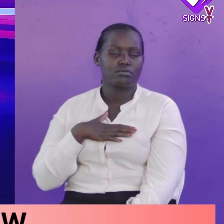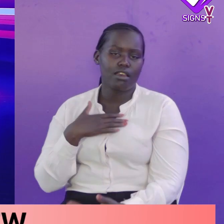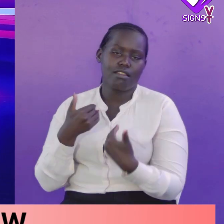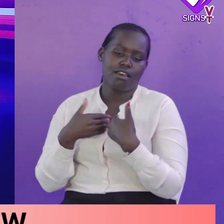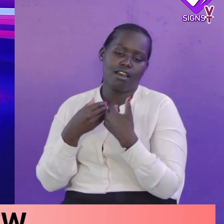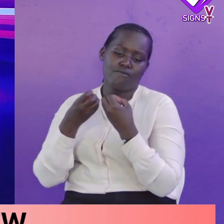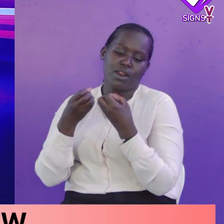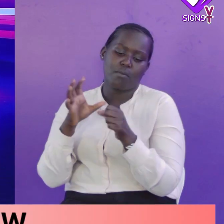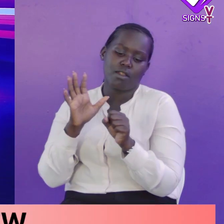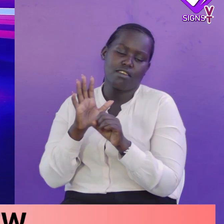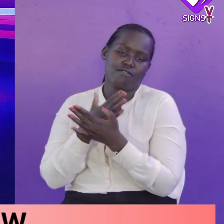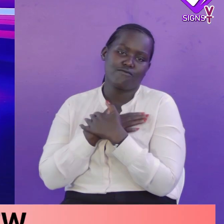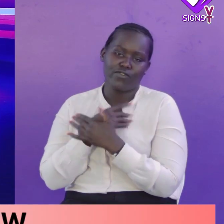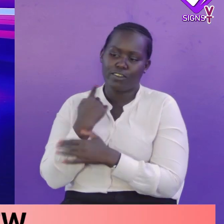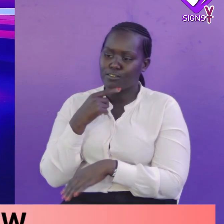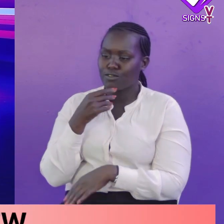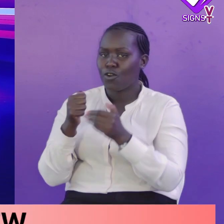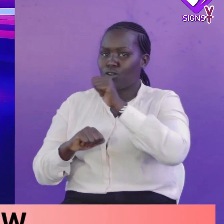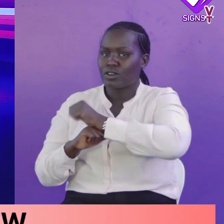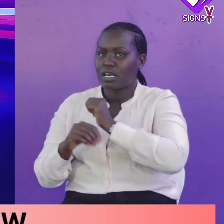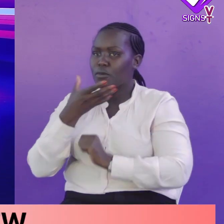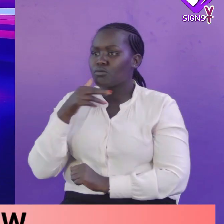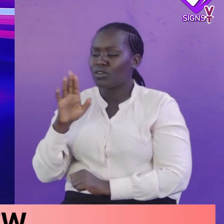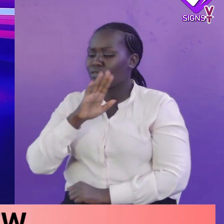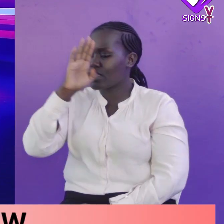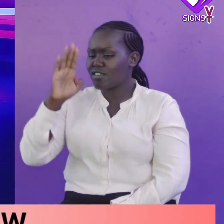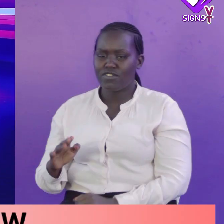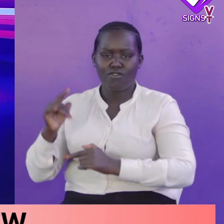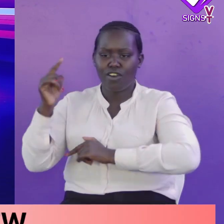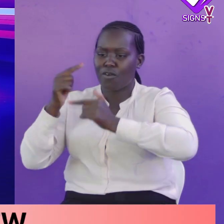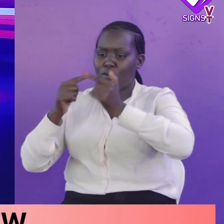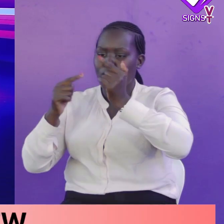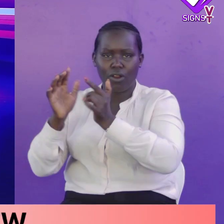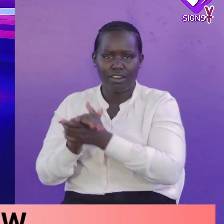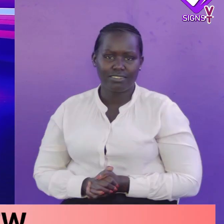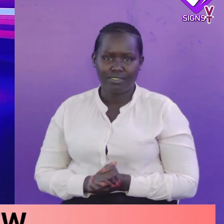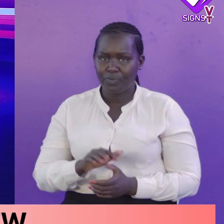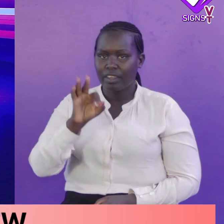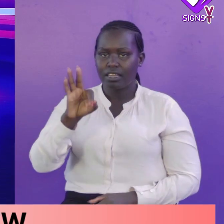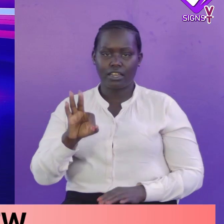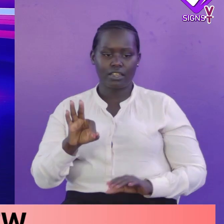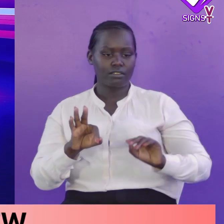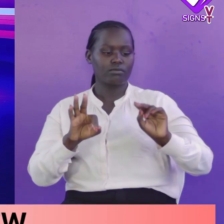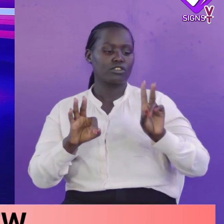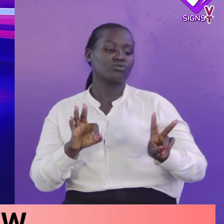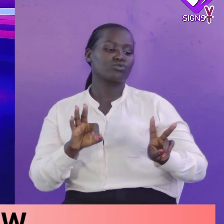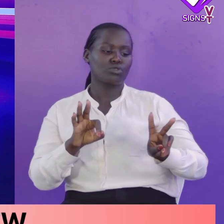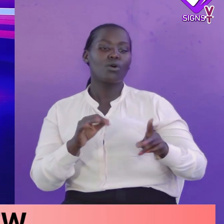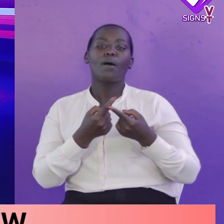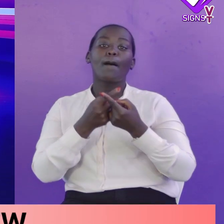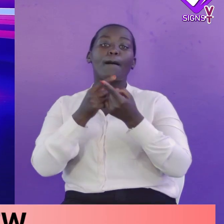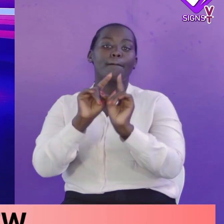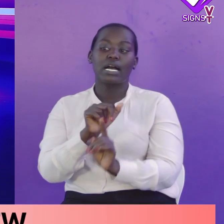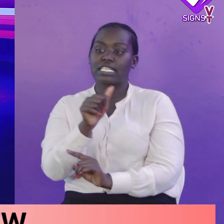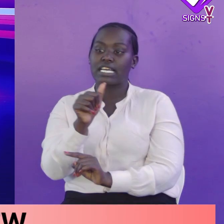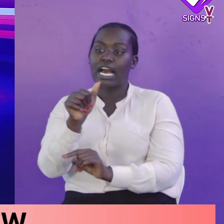United. Because they have never won. Man U only beat Burnley 3-2. But other